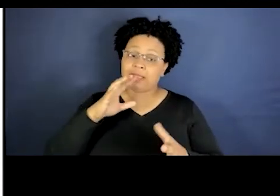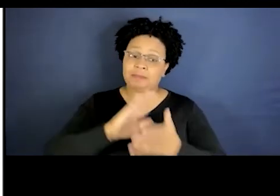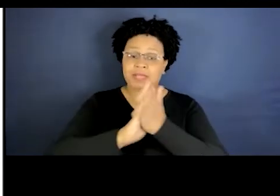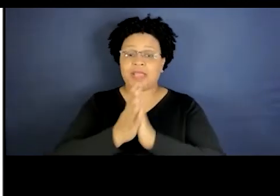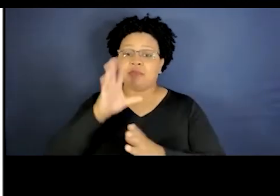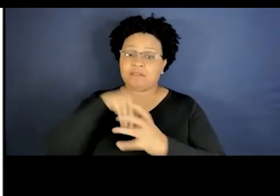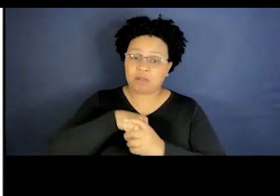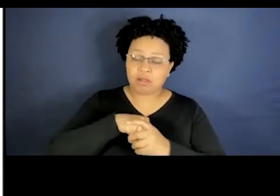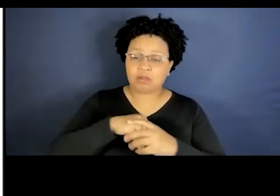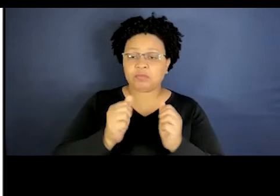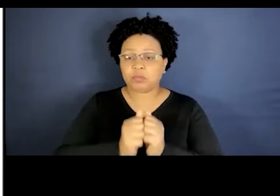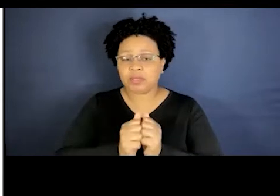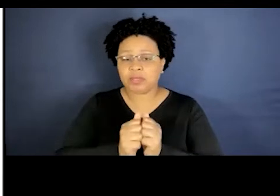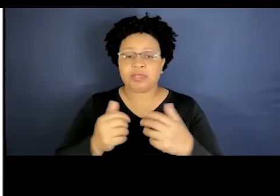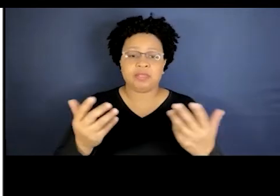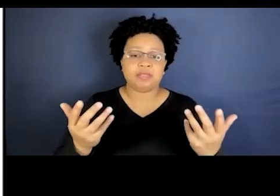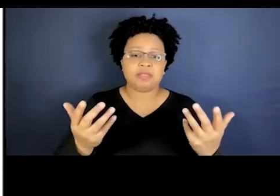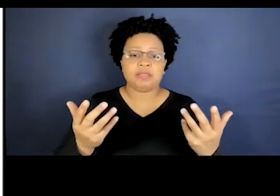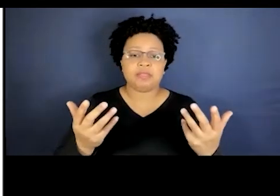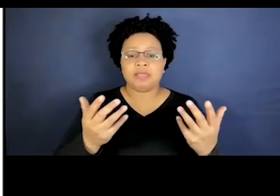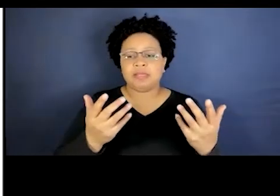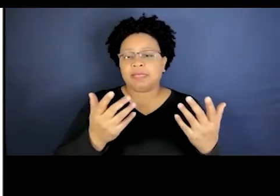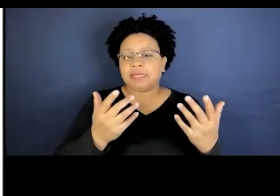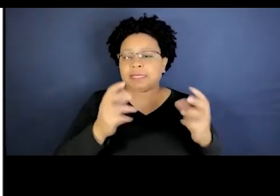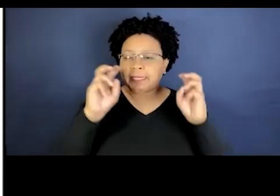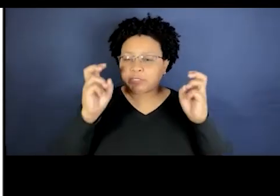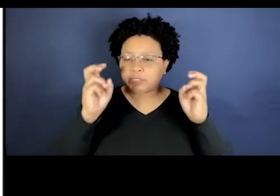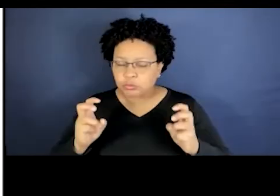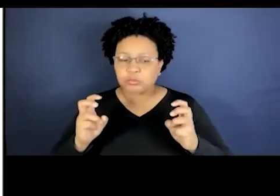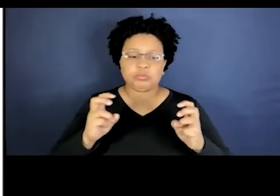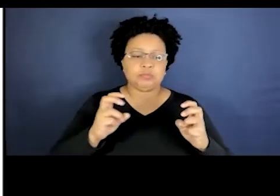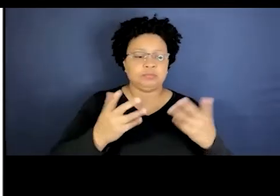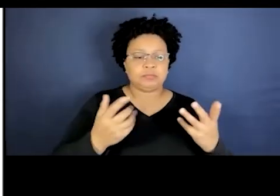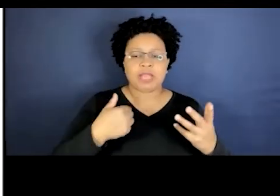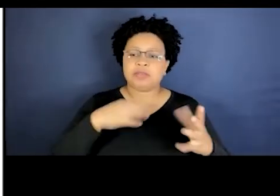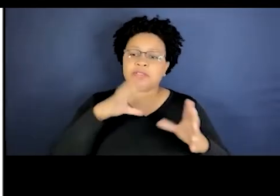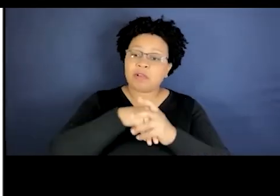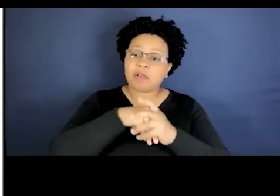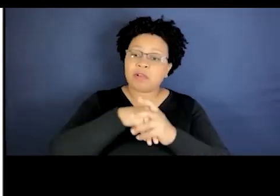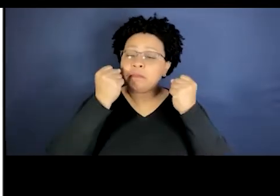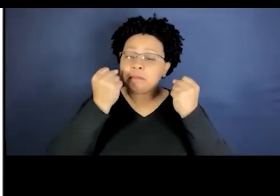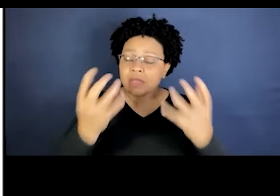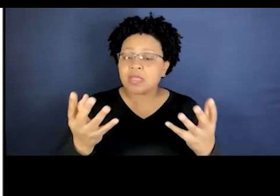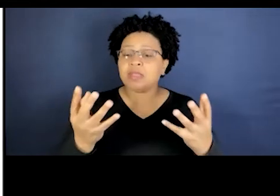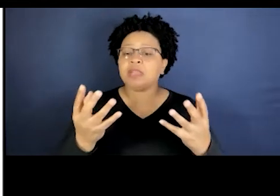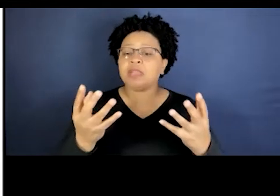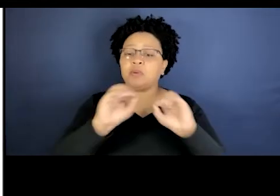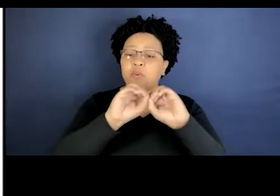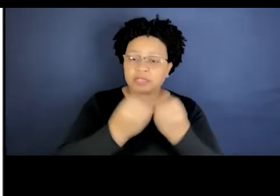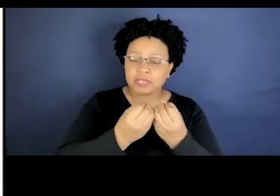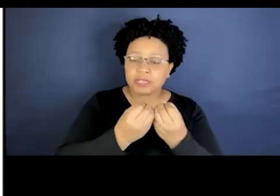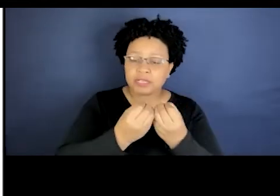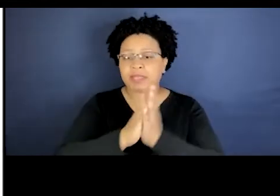issues. I got involved in a number of advocacy organizations. I became an officer.